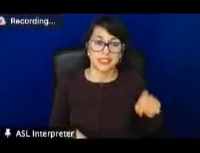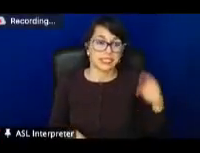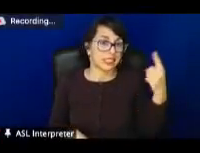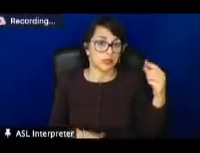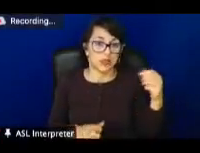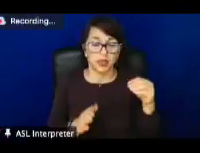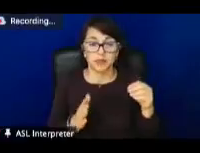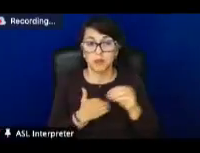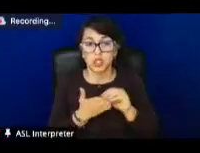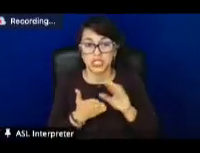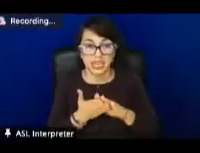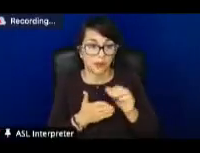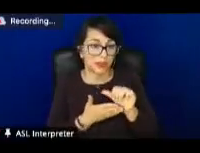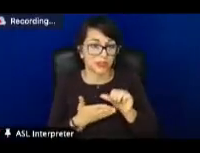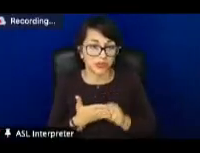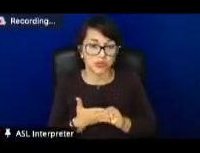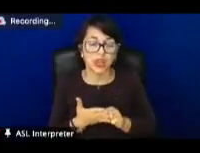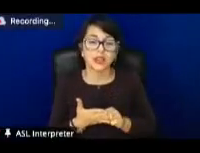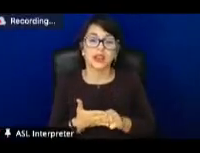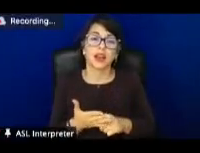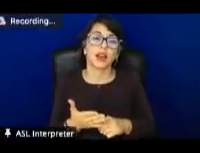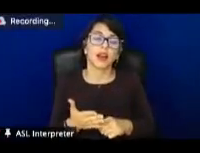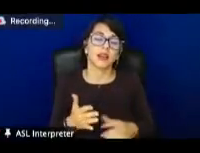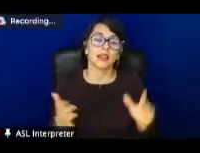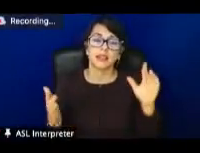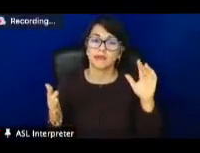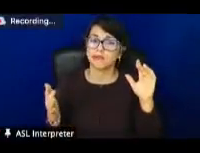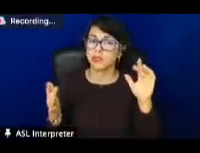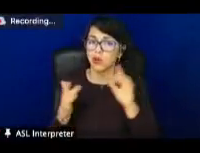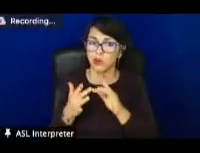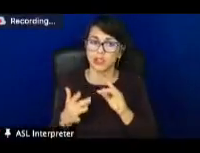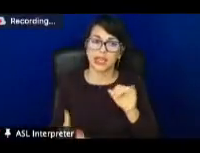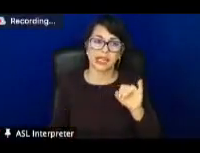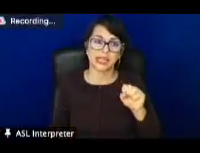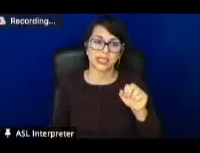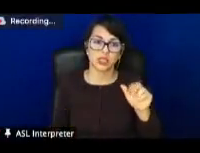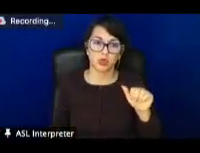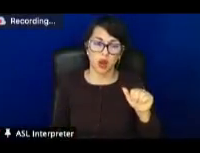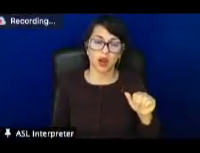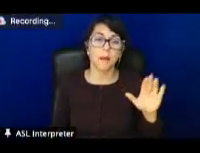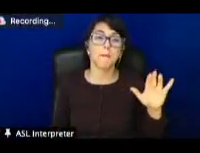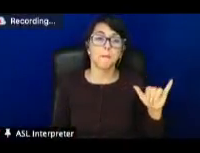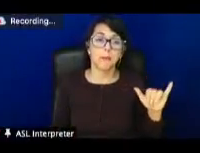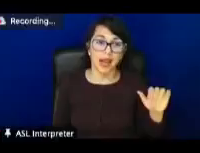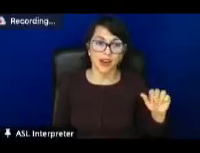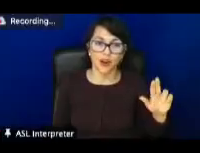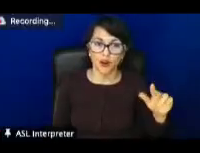it to Isra and I by the first.